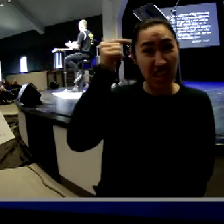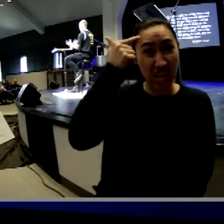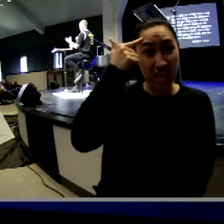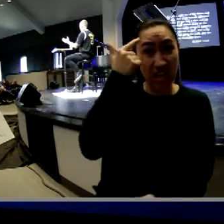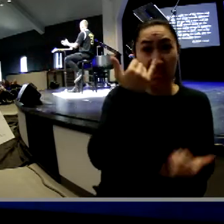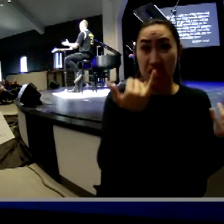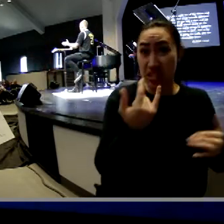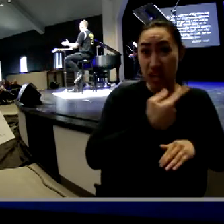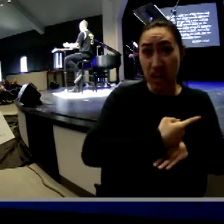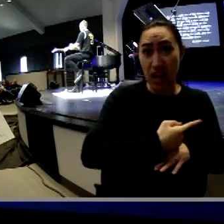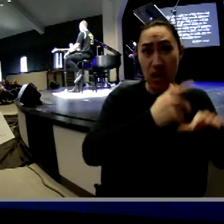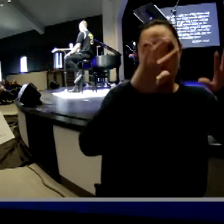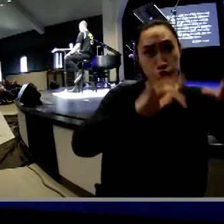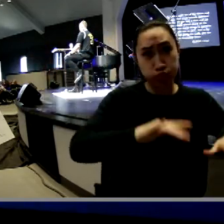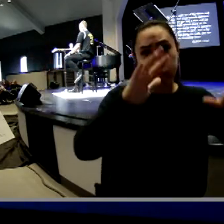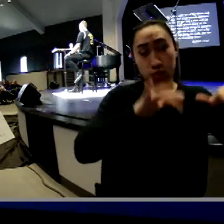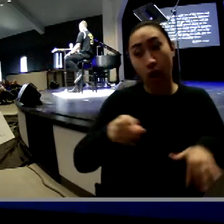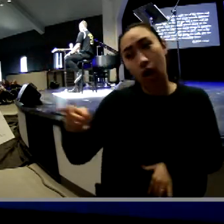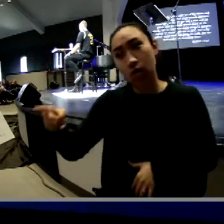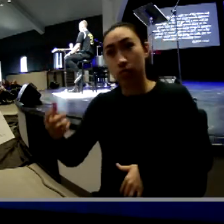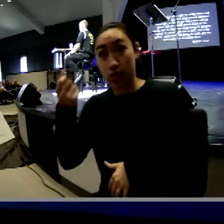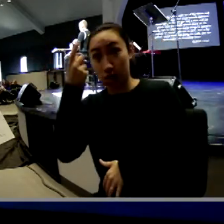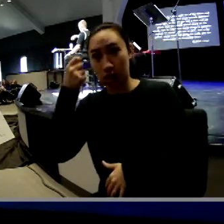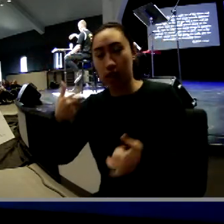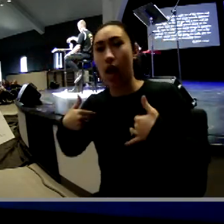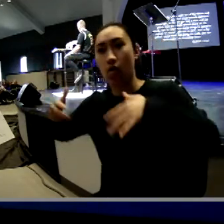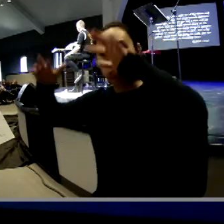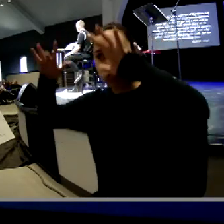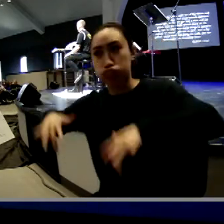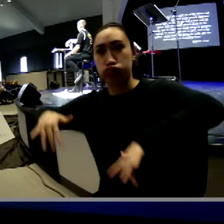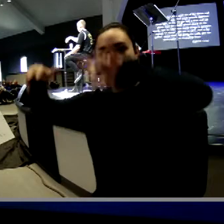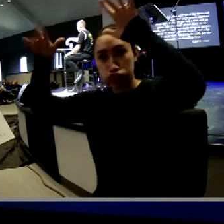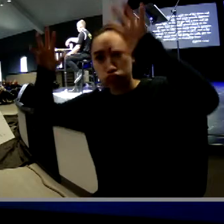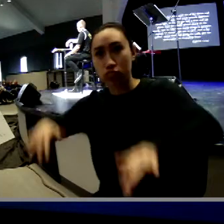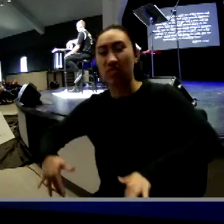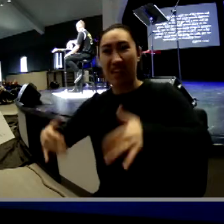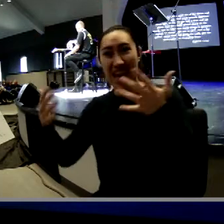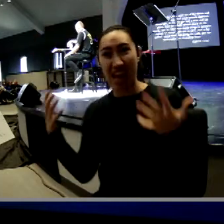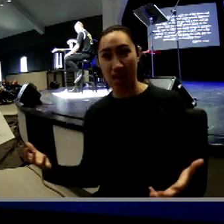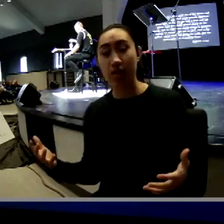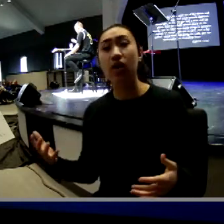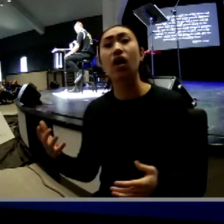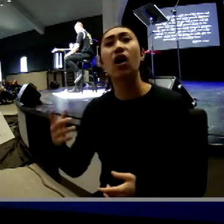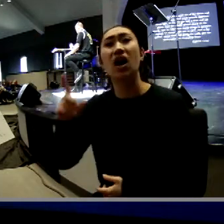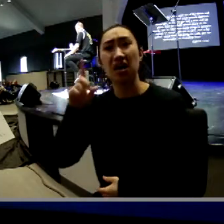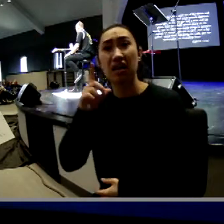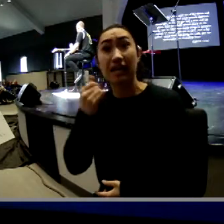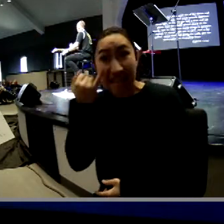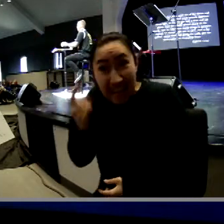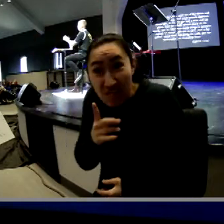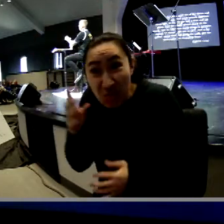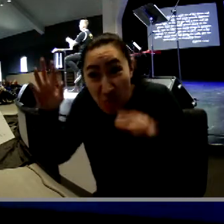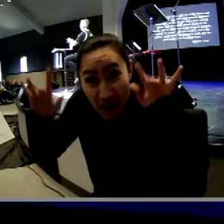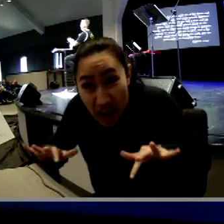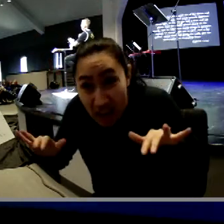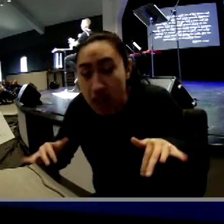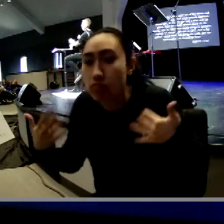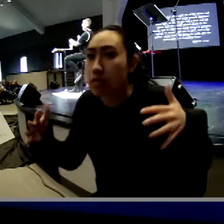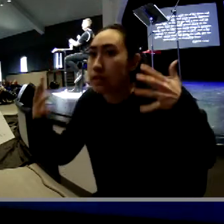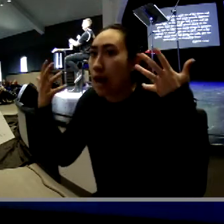it in half the days. So when it rains, it really rains. In fact, there's two rains. There's the